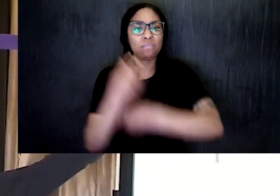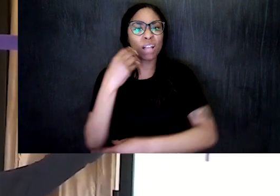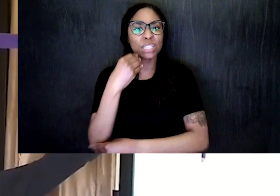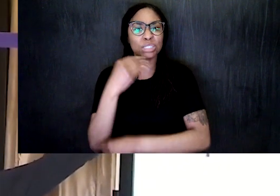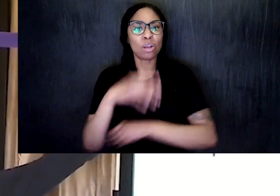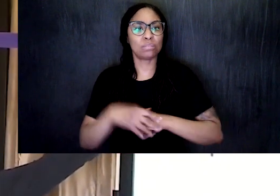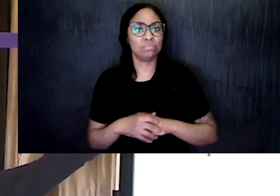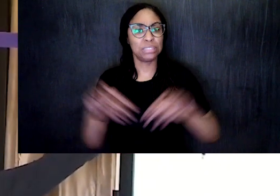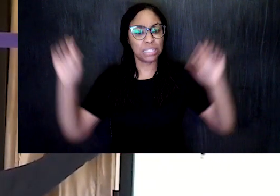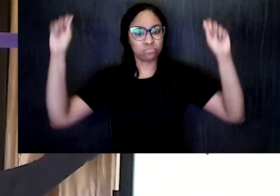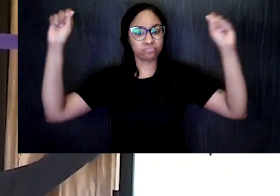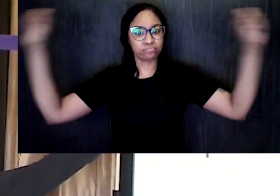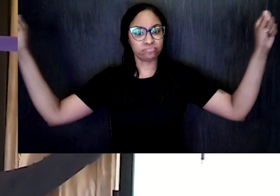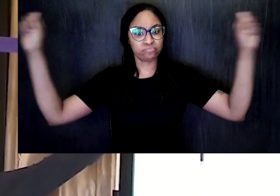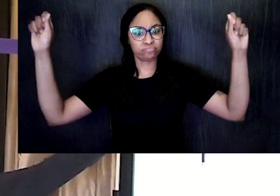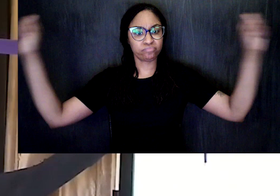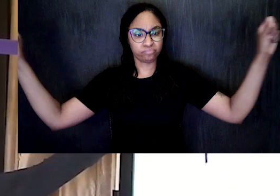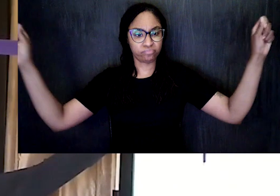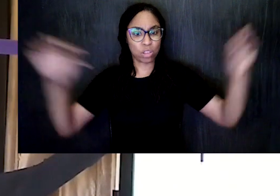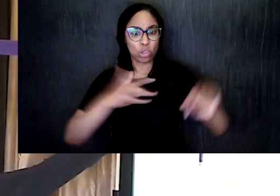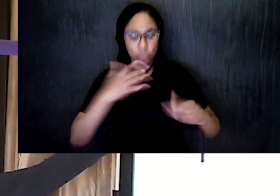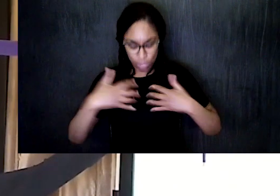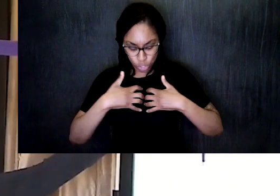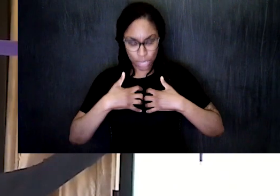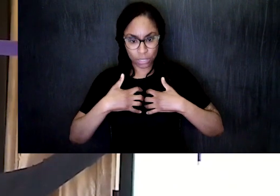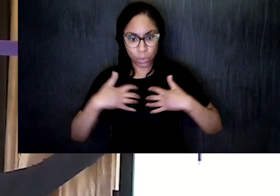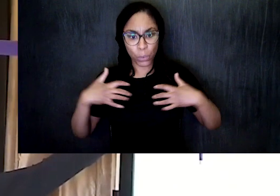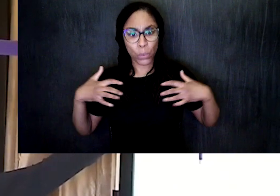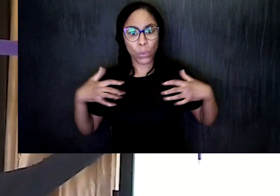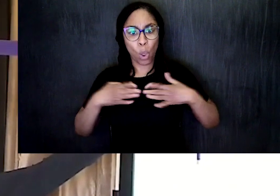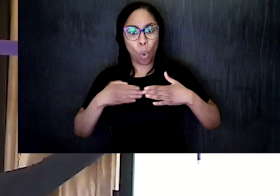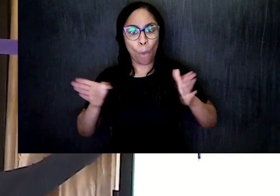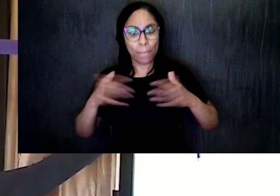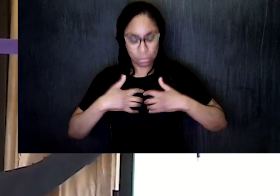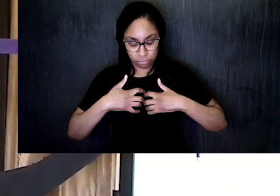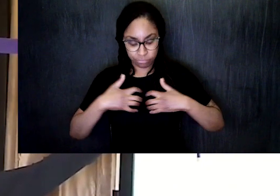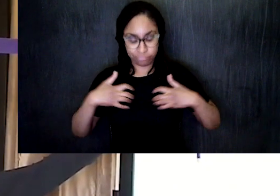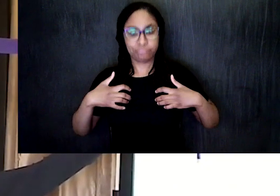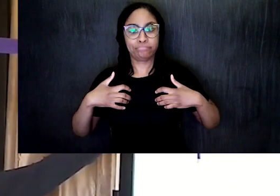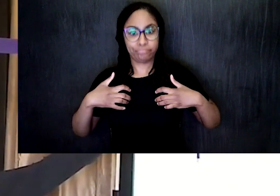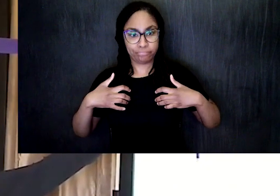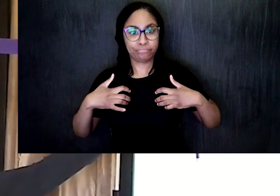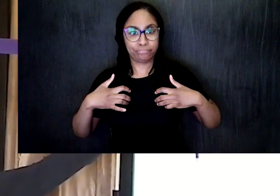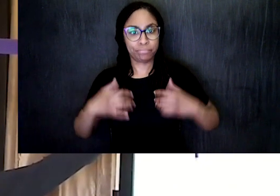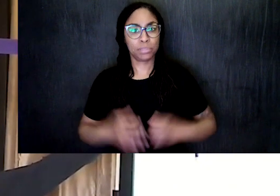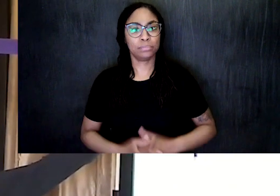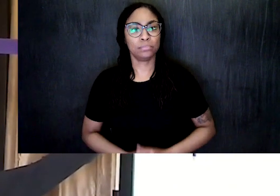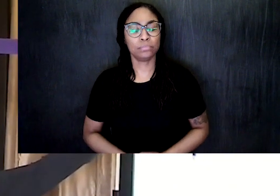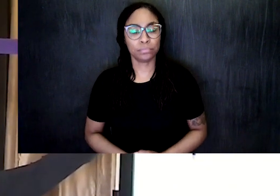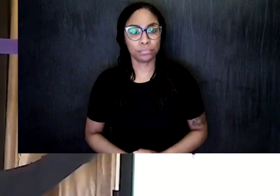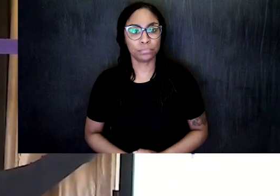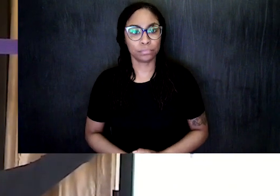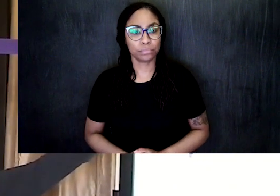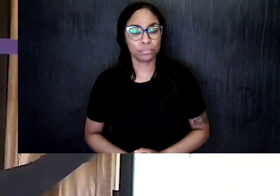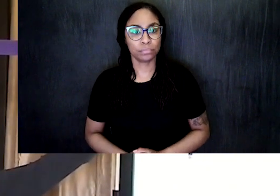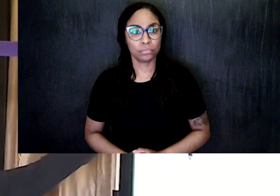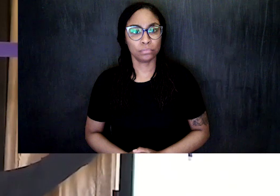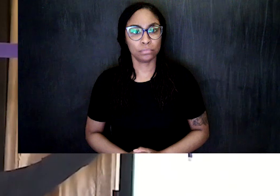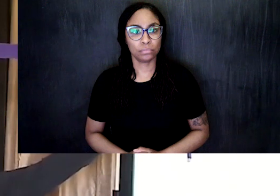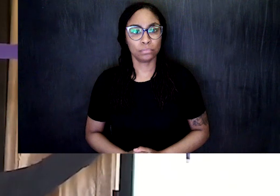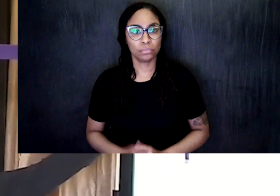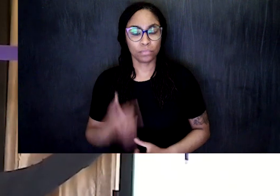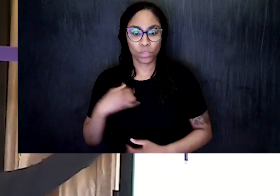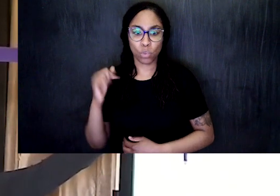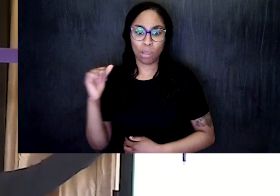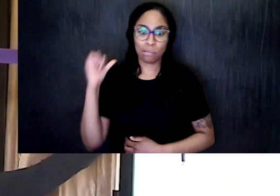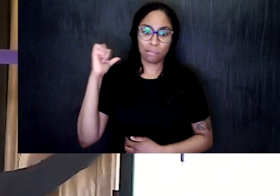and just gently pull on the strap so you feel the opening of the chest, the armpits, the side of the body. And if you want a